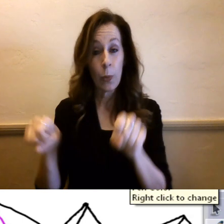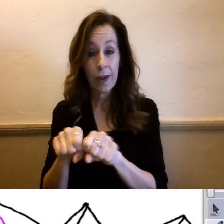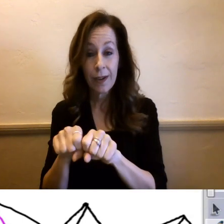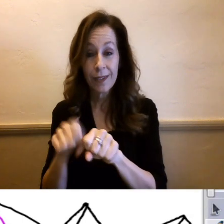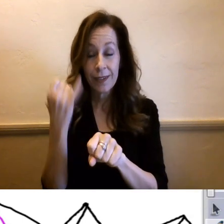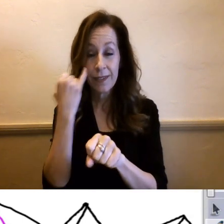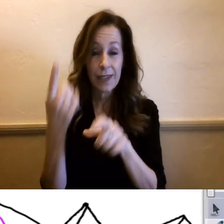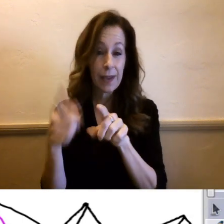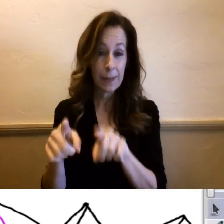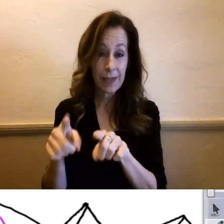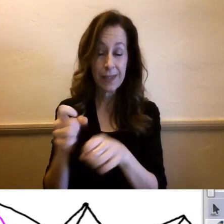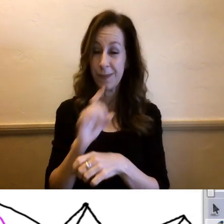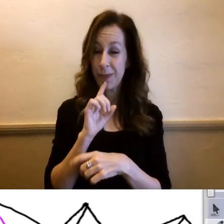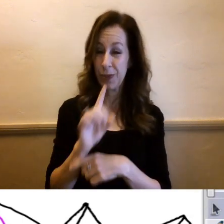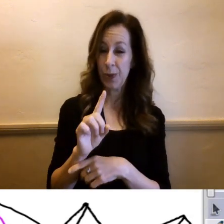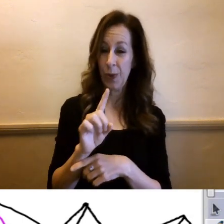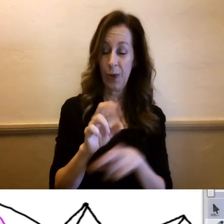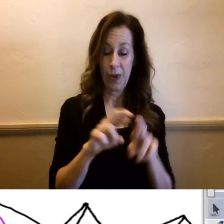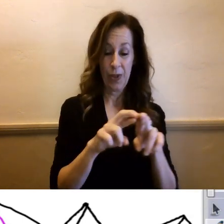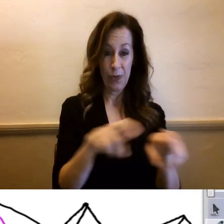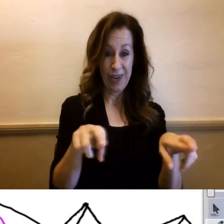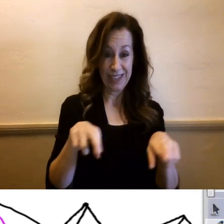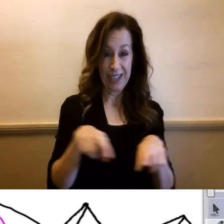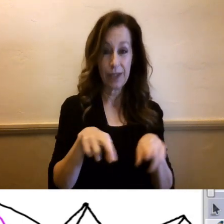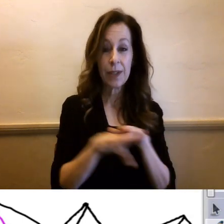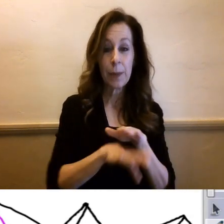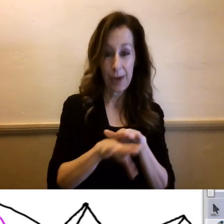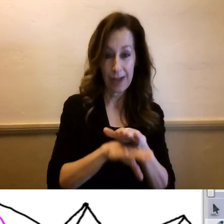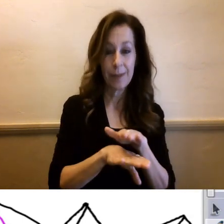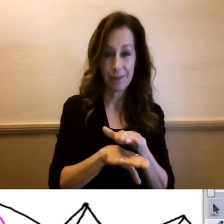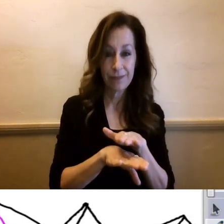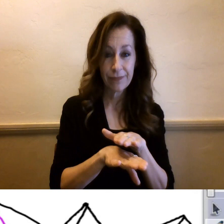square. If that's so, make sure that the rectangular side is on the bottom